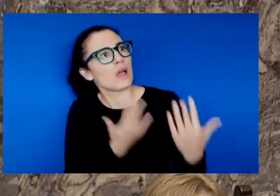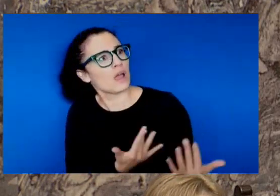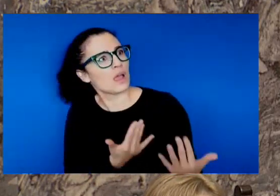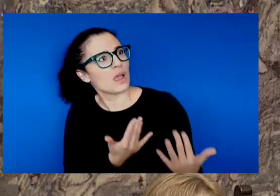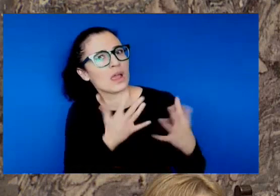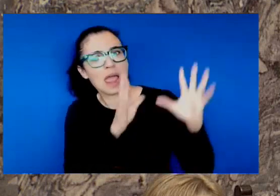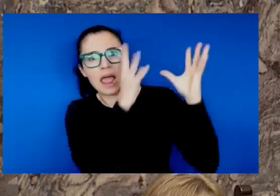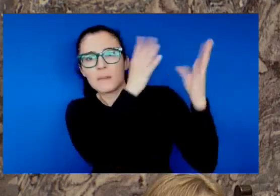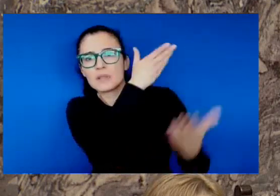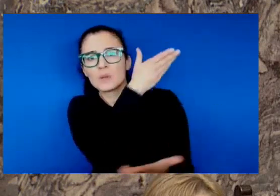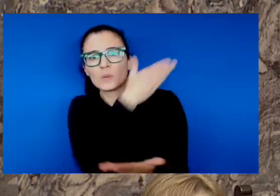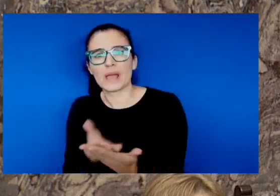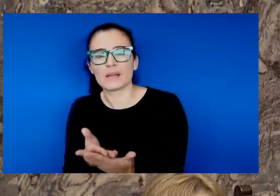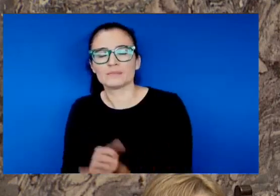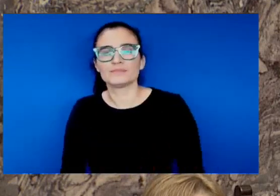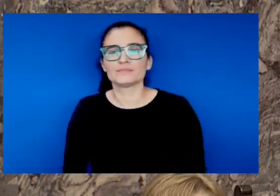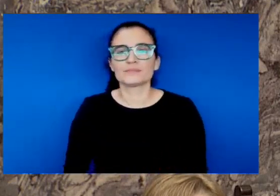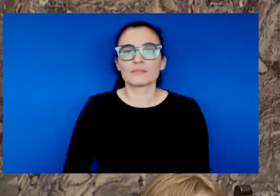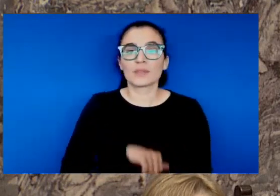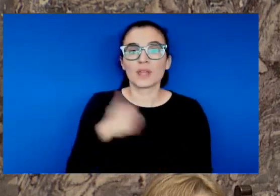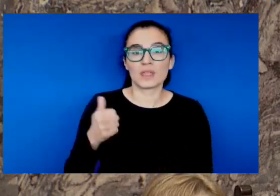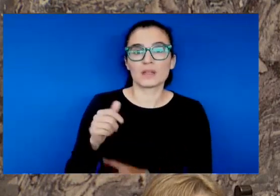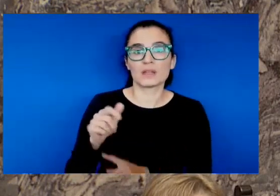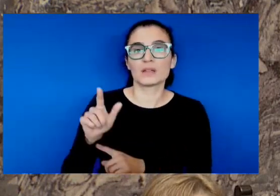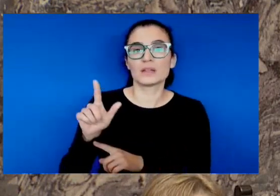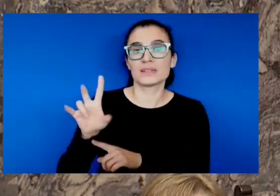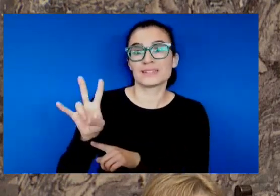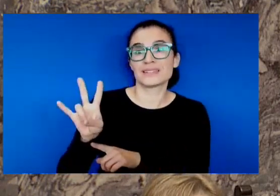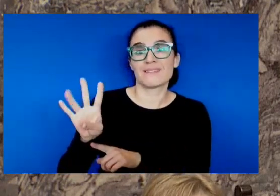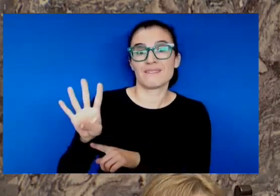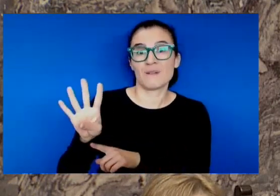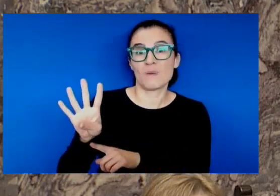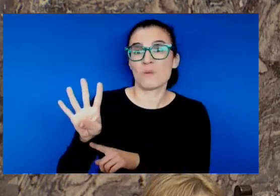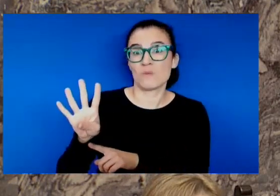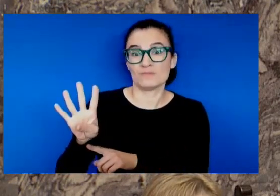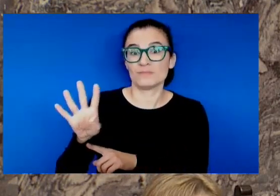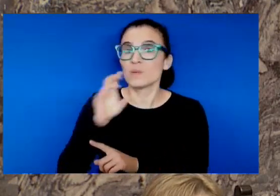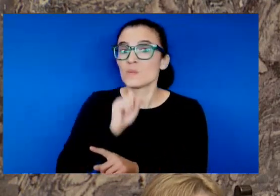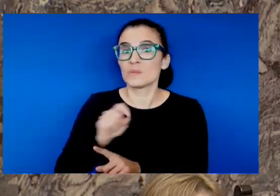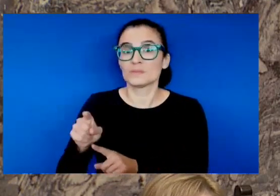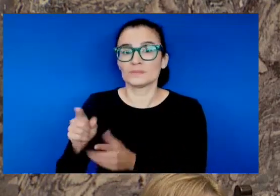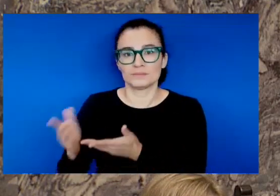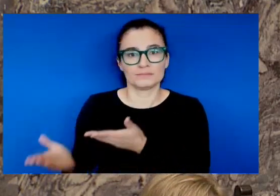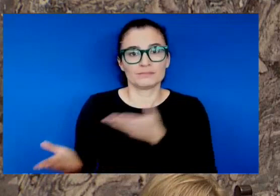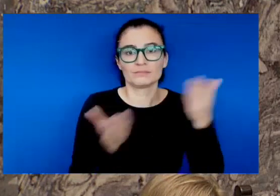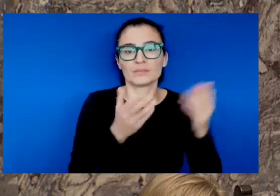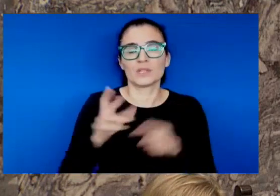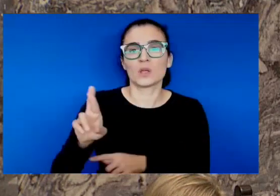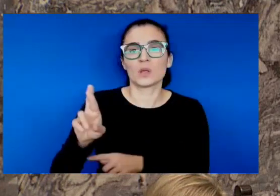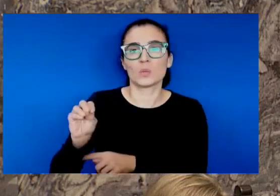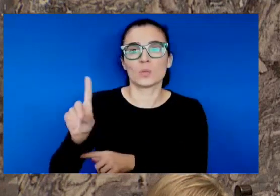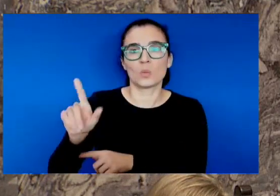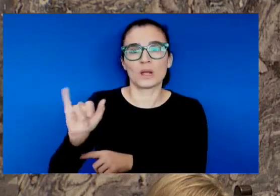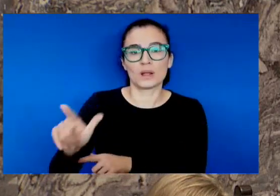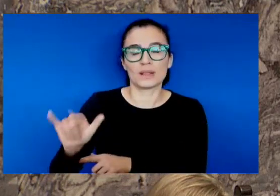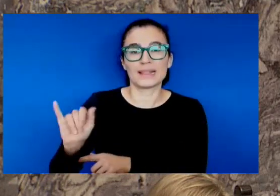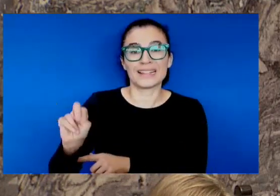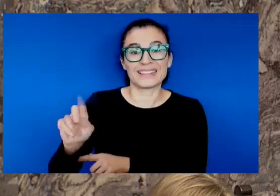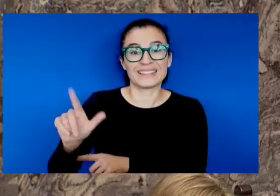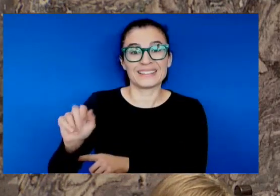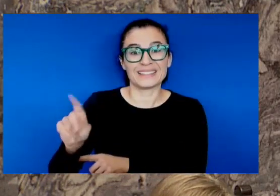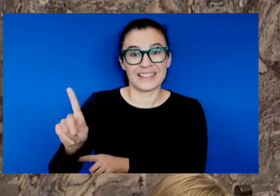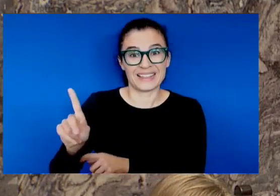Hospital with convulsions. What happened there? She was given a prescription for brain swelling and left with no ride